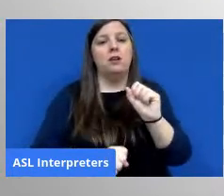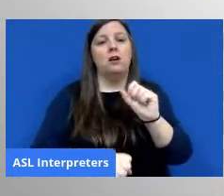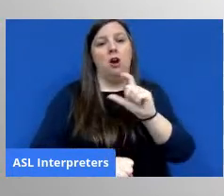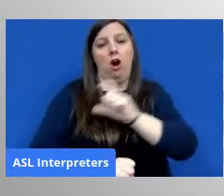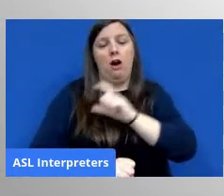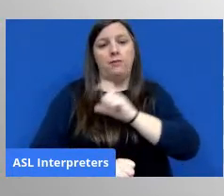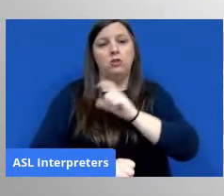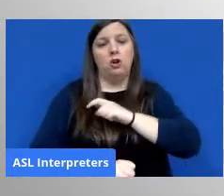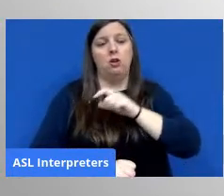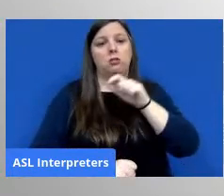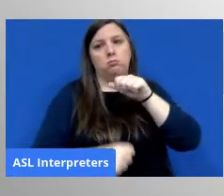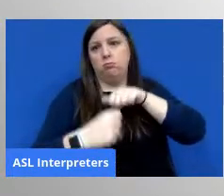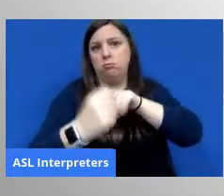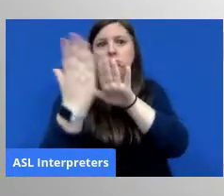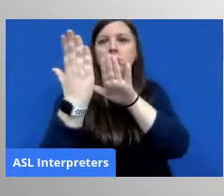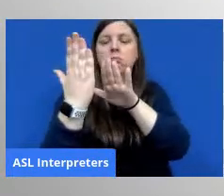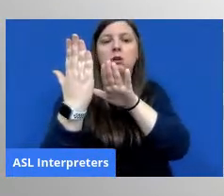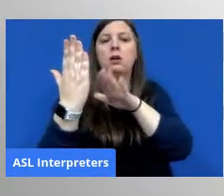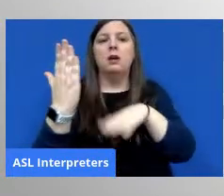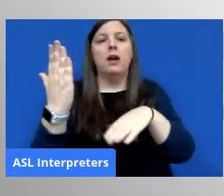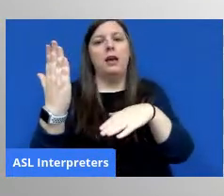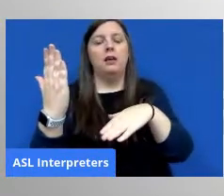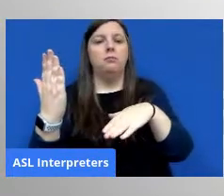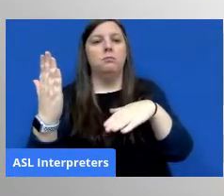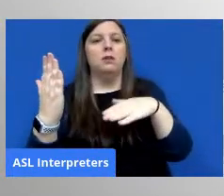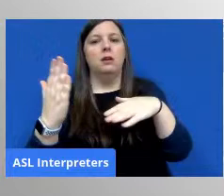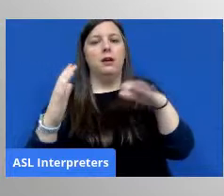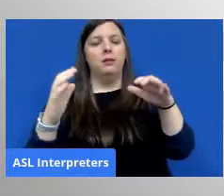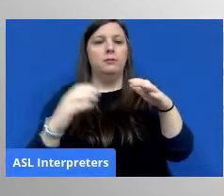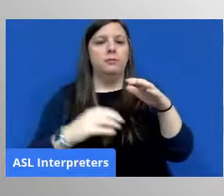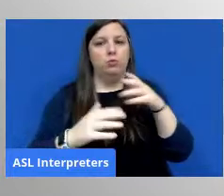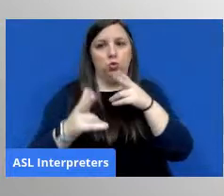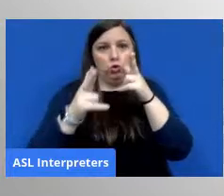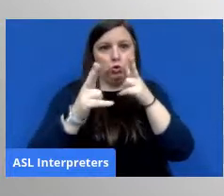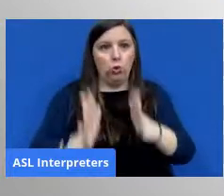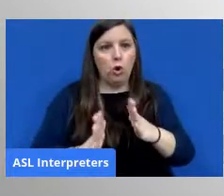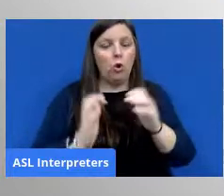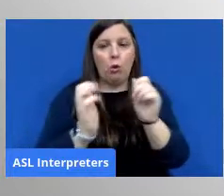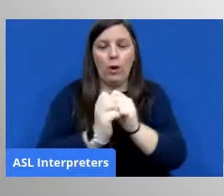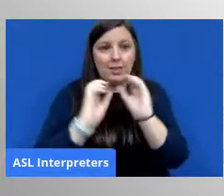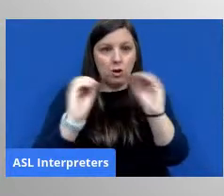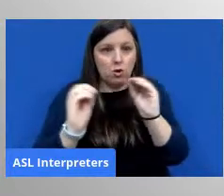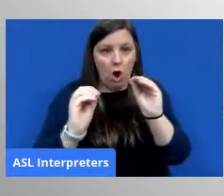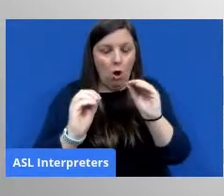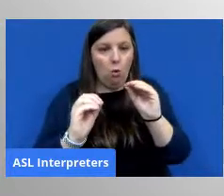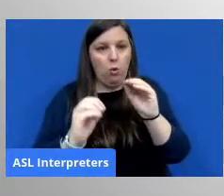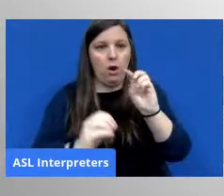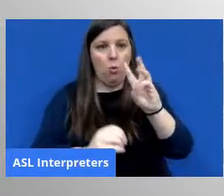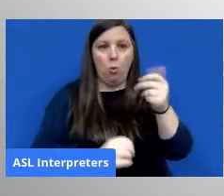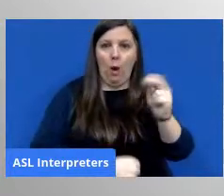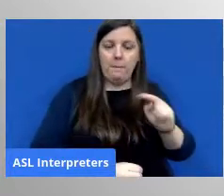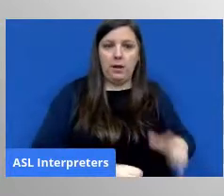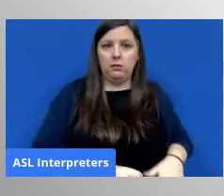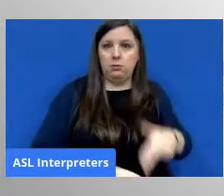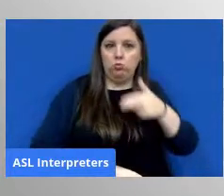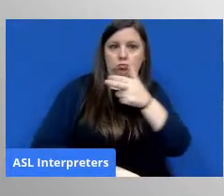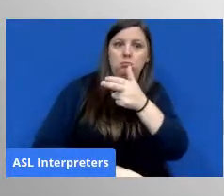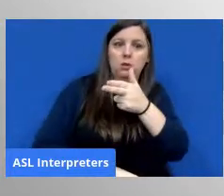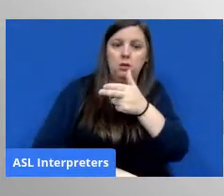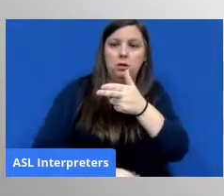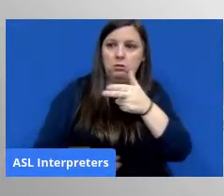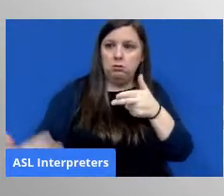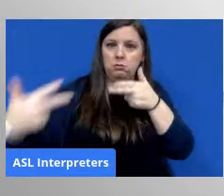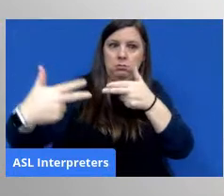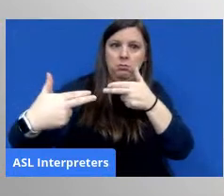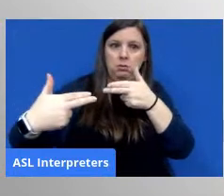sorry. So, and again, thank you, Dr. Yeager. Since the contract isn't about that, if we need to go back and